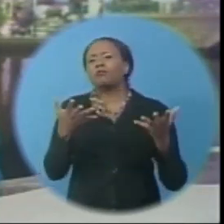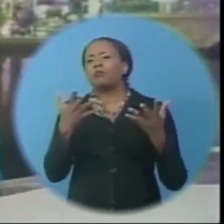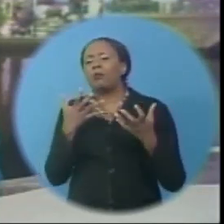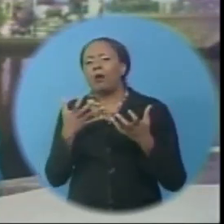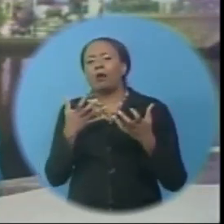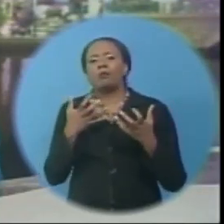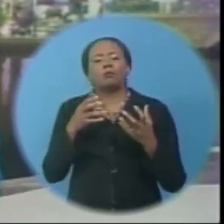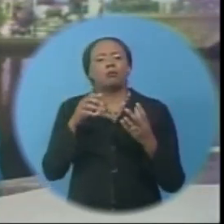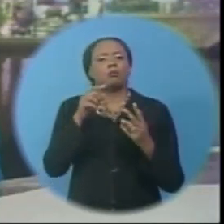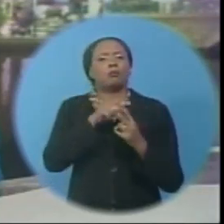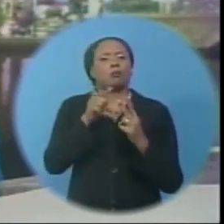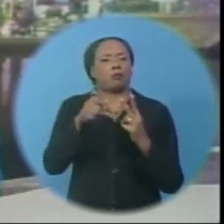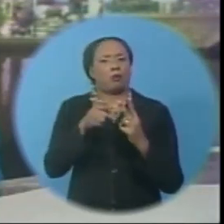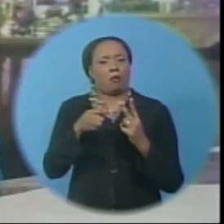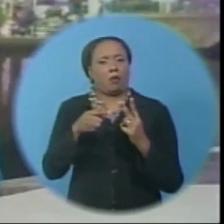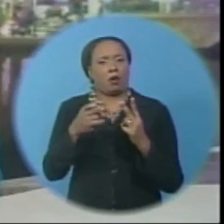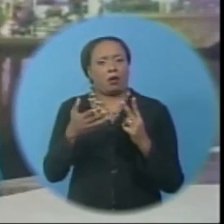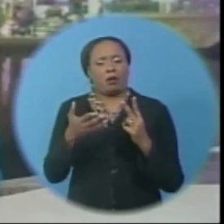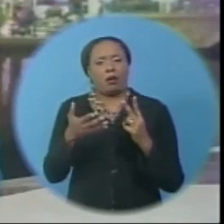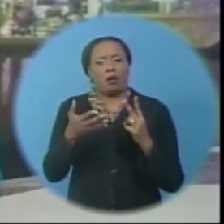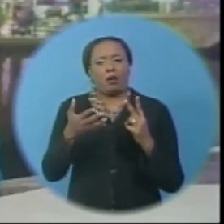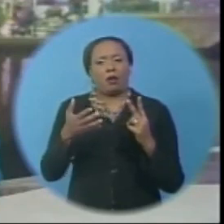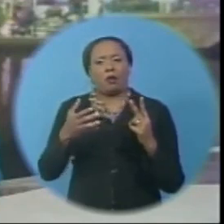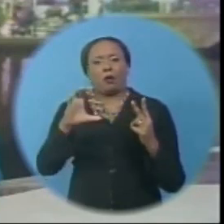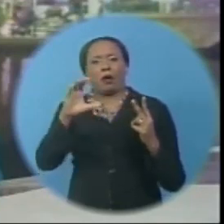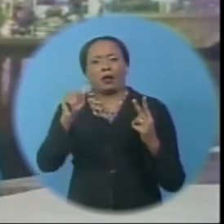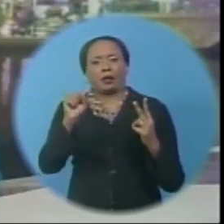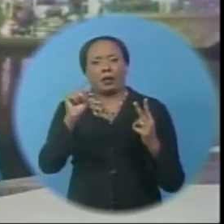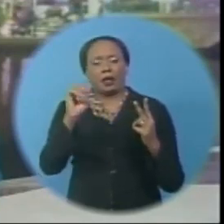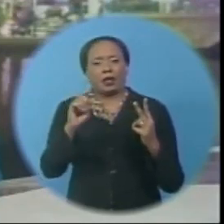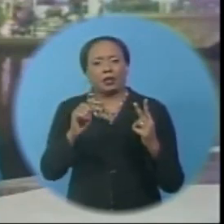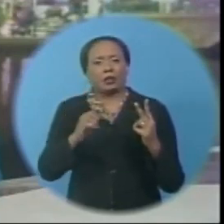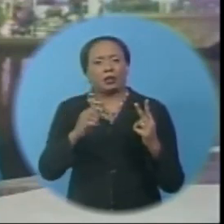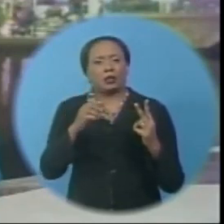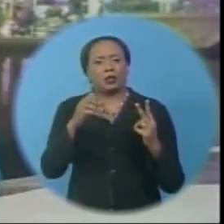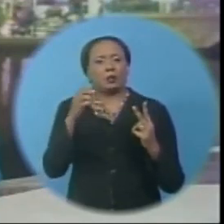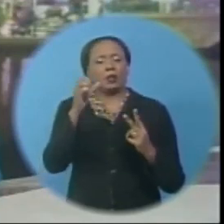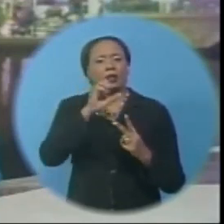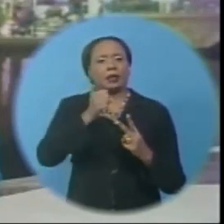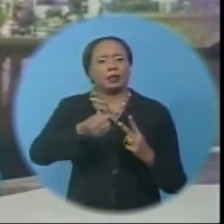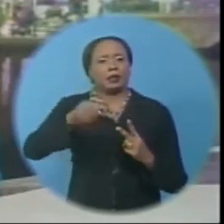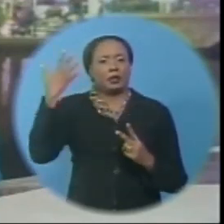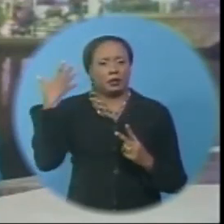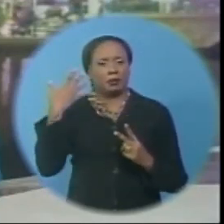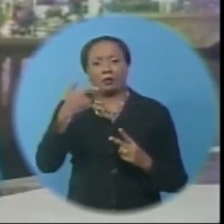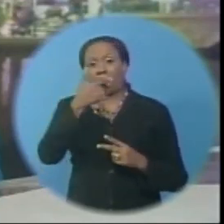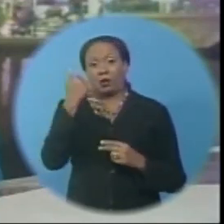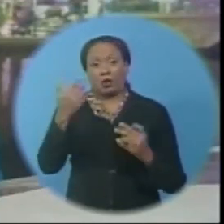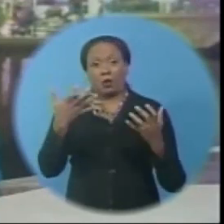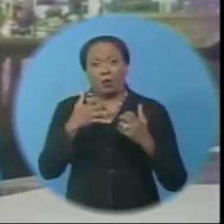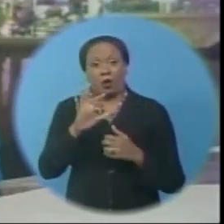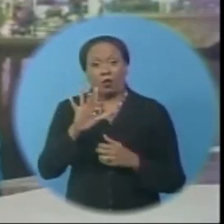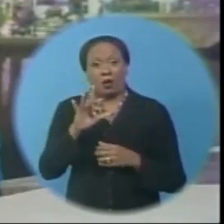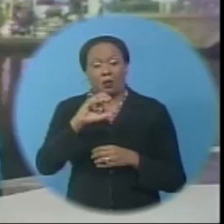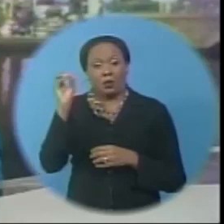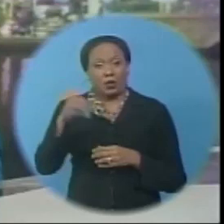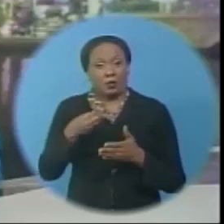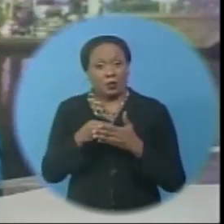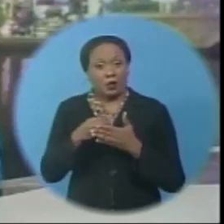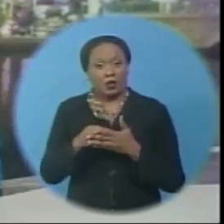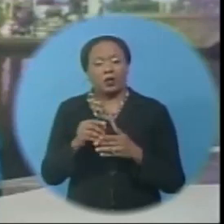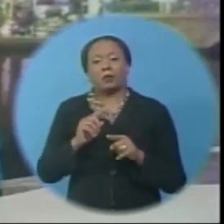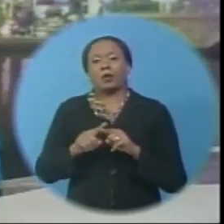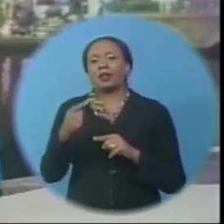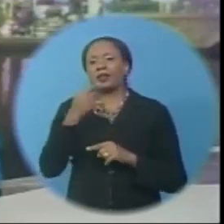be dismissed and confiscated funds returned in exchange for 25% of the money, but later agreed to give